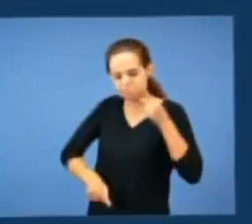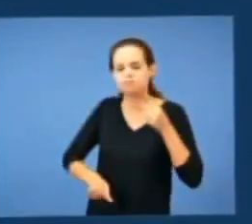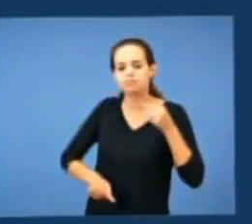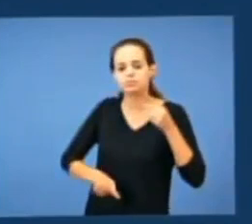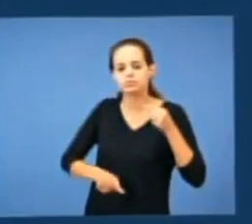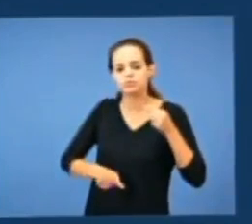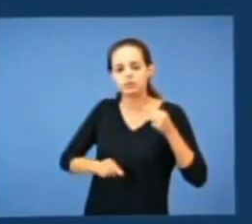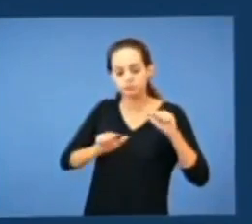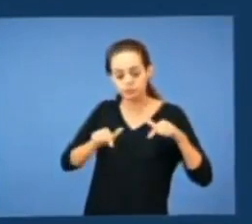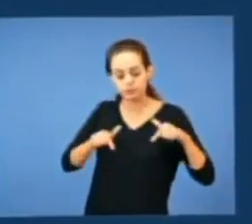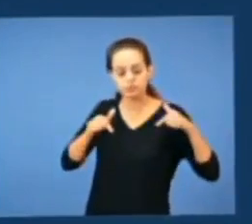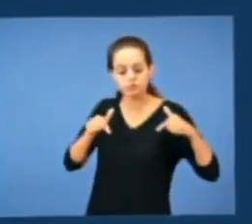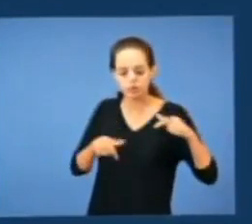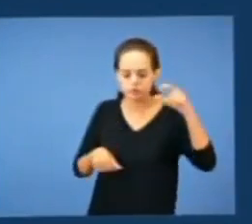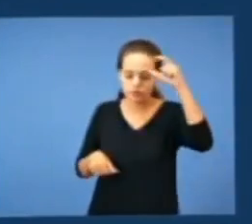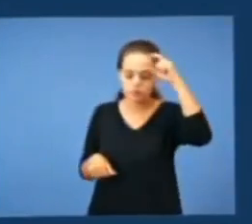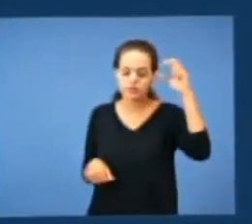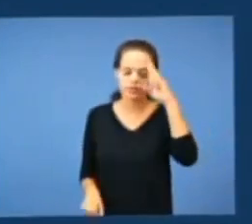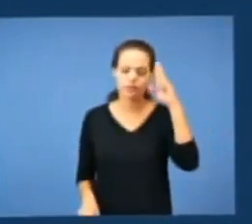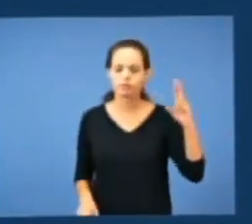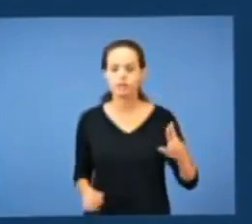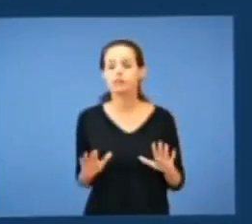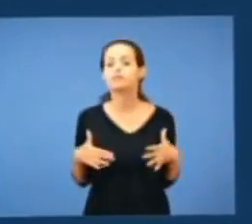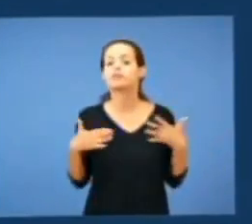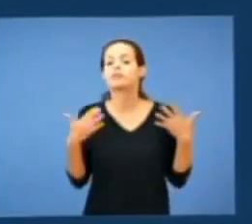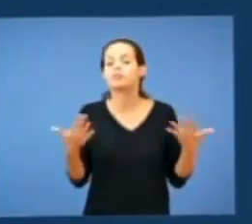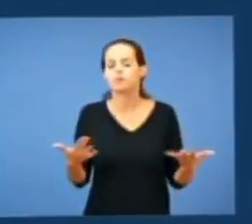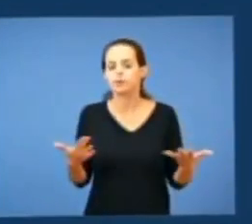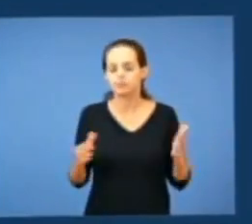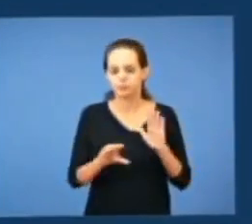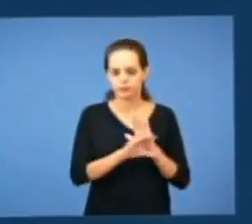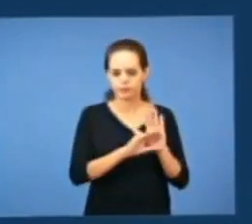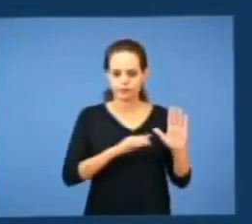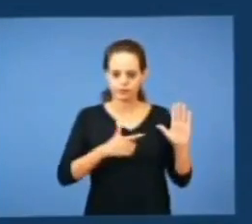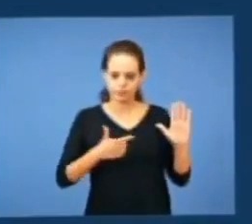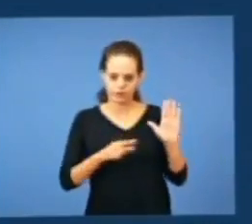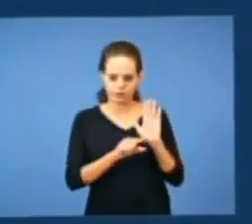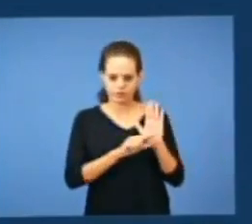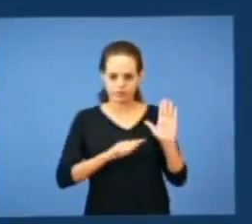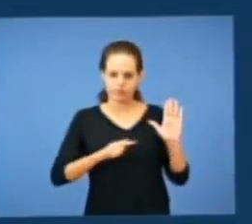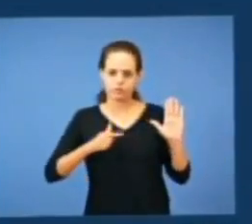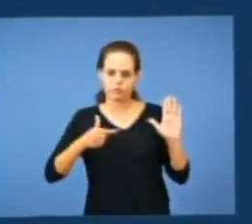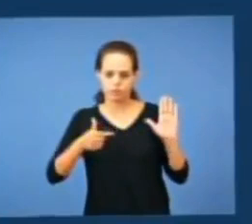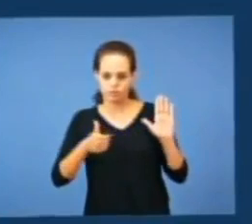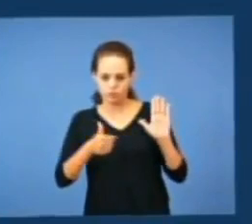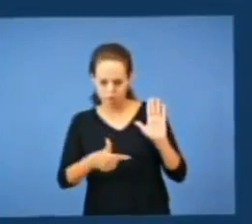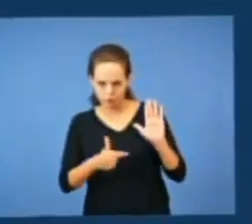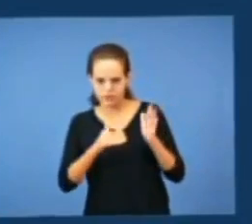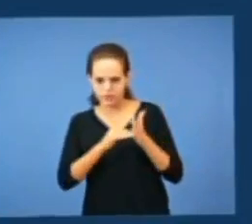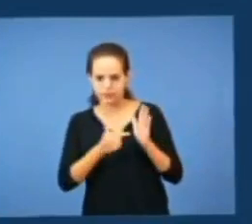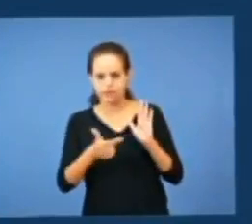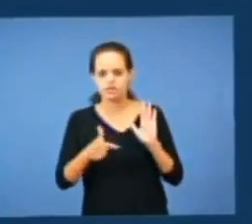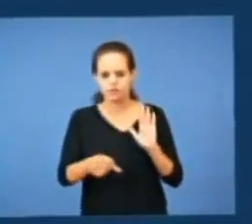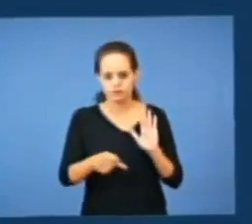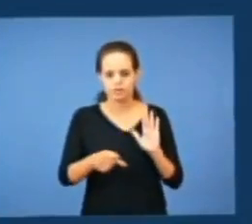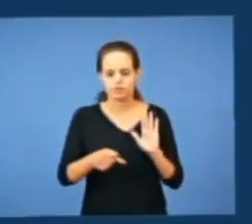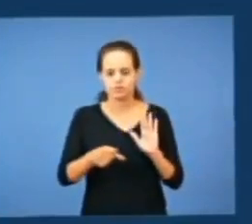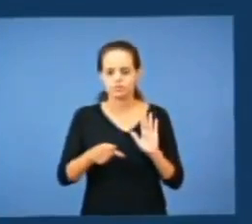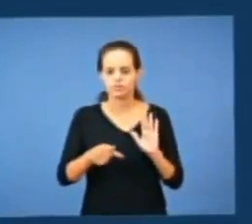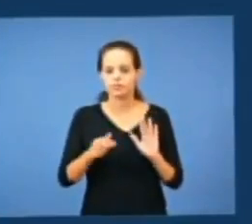world? The brand is going to be remaining a church with the Bible opens in Revelation chapter 2 from verse 12